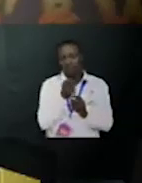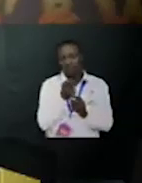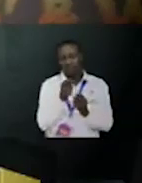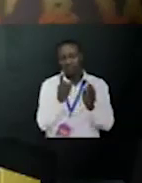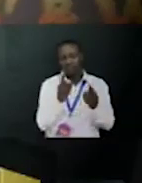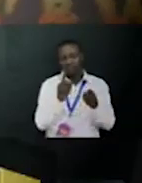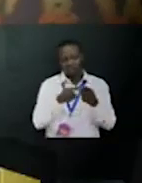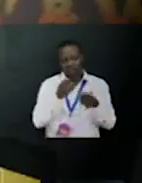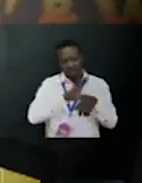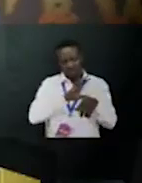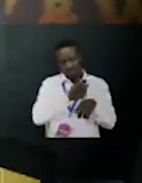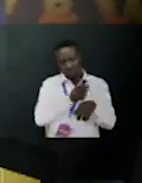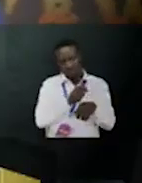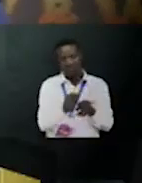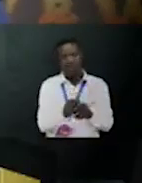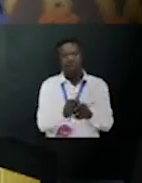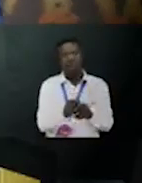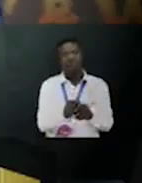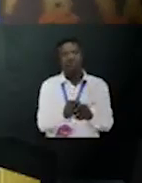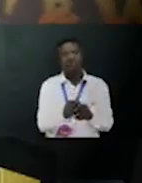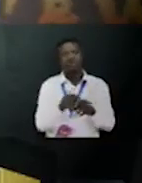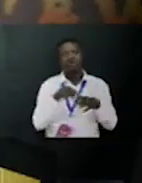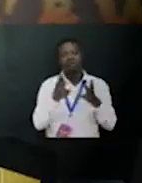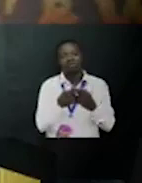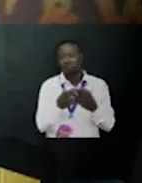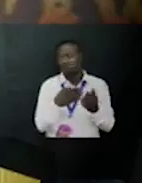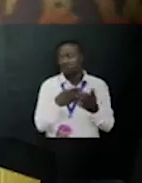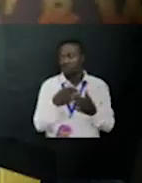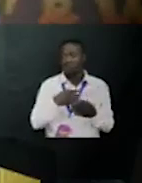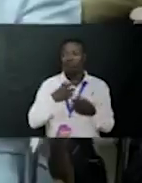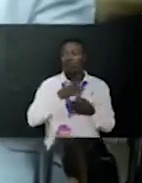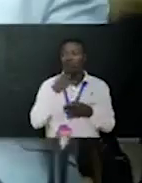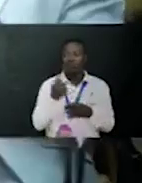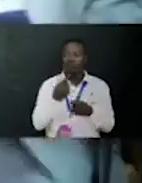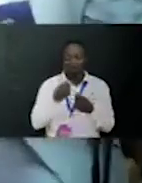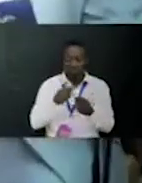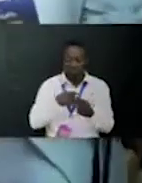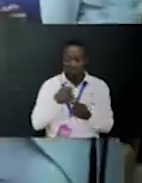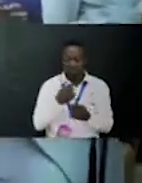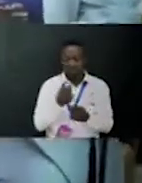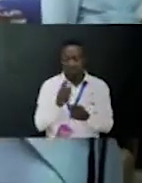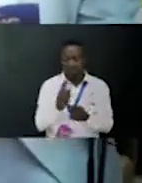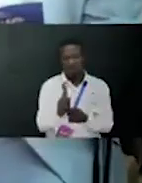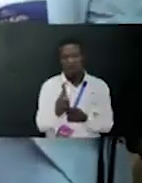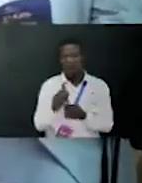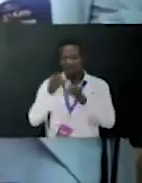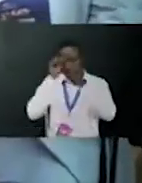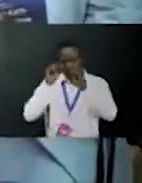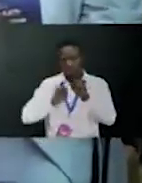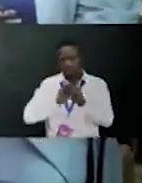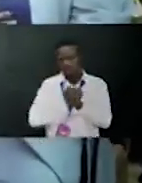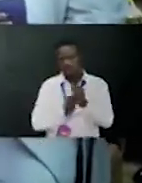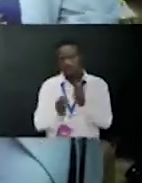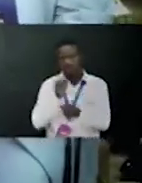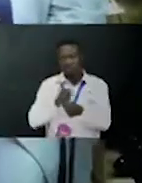the church house. Even if it were a classroom, I'll have a key to that. I'll go to the presiding elder, and normally these padlocks, they have